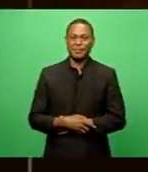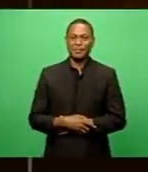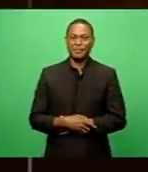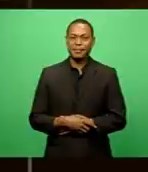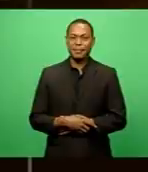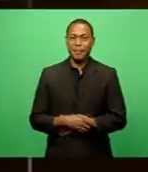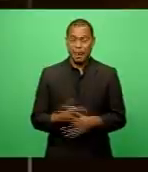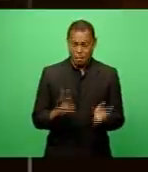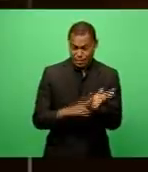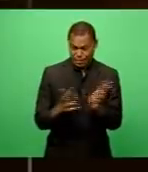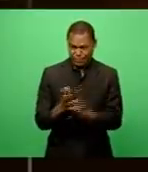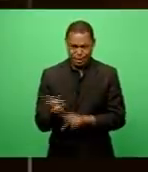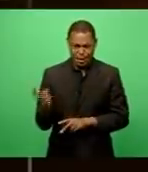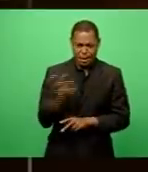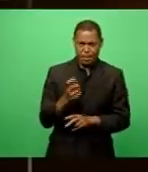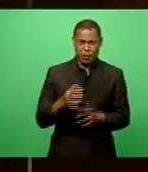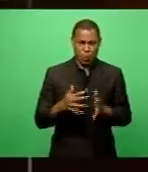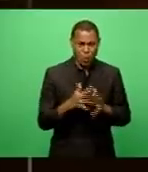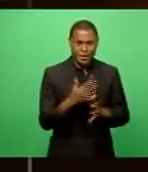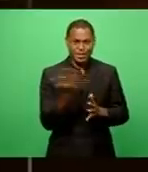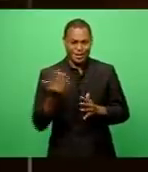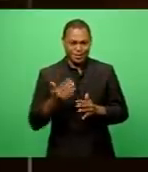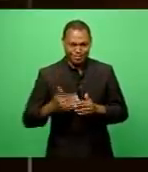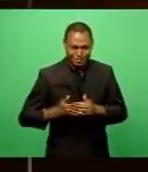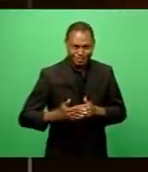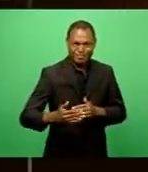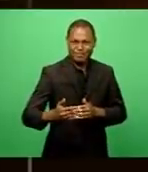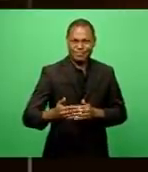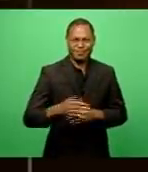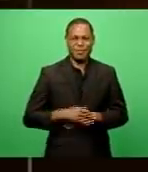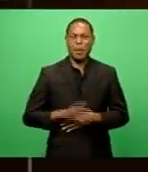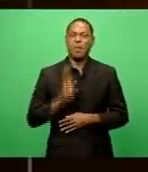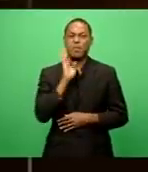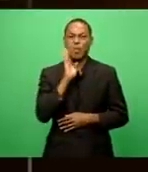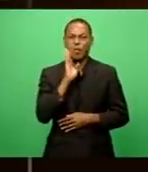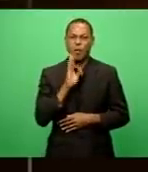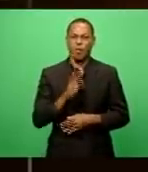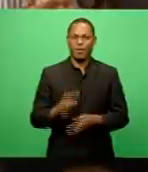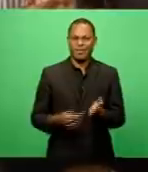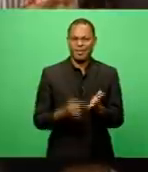were coming in since Wednesday, well ahead of the arrival of TC Yasa.